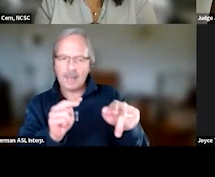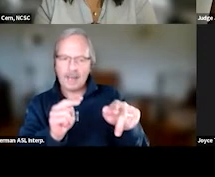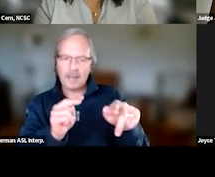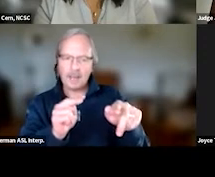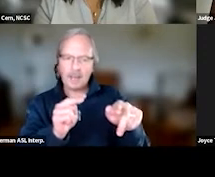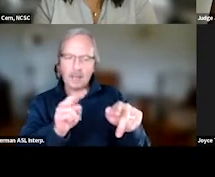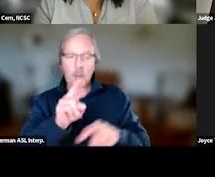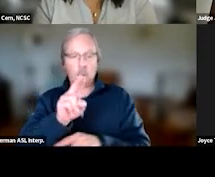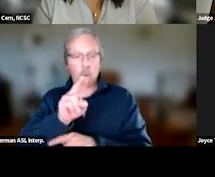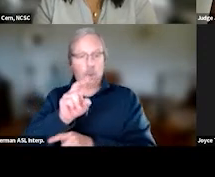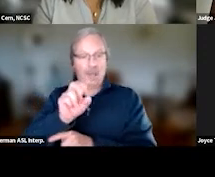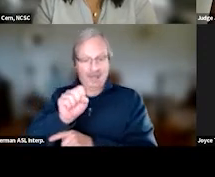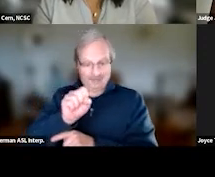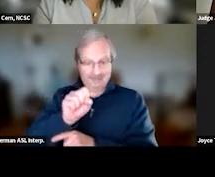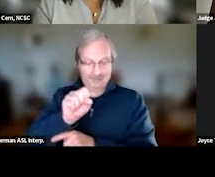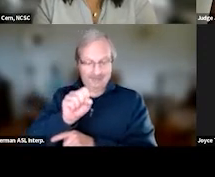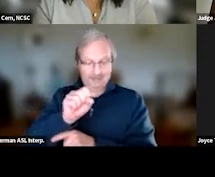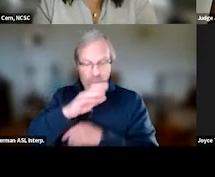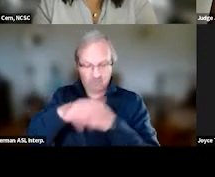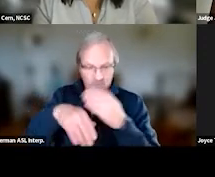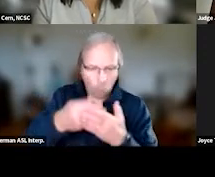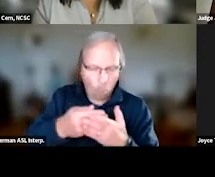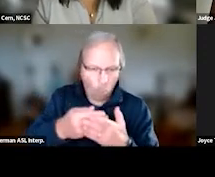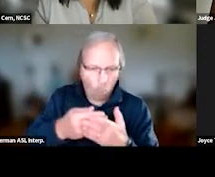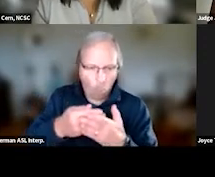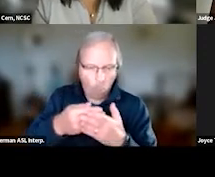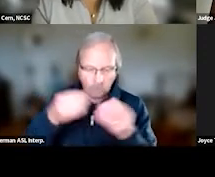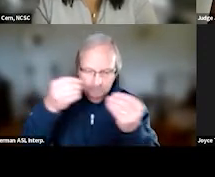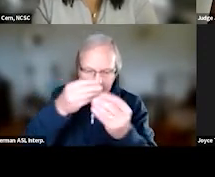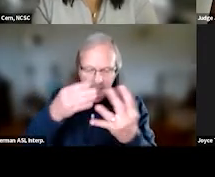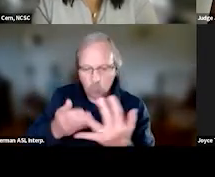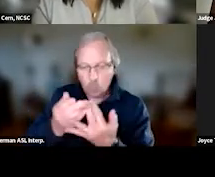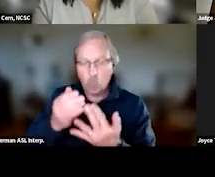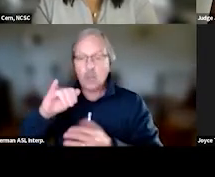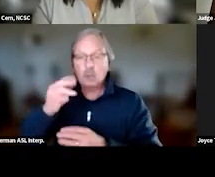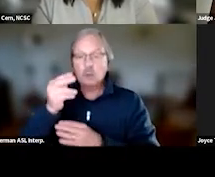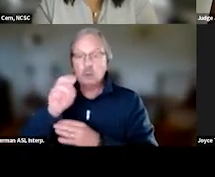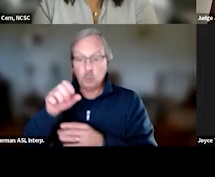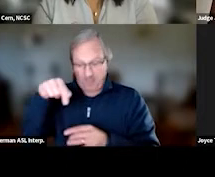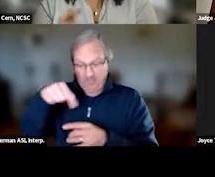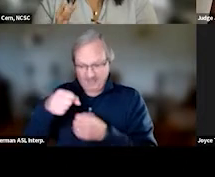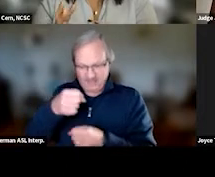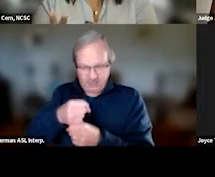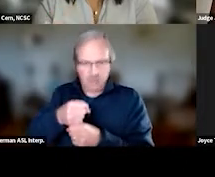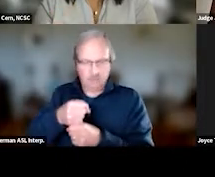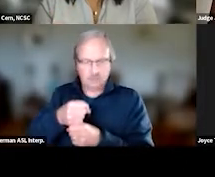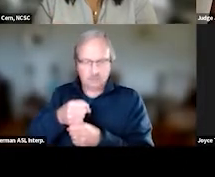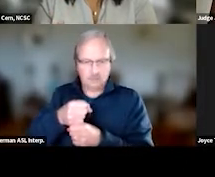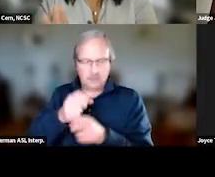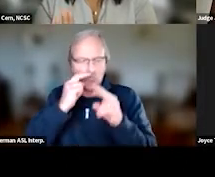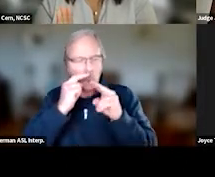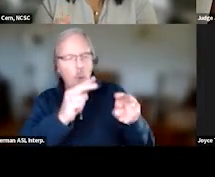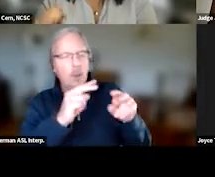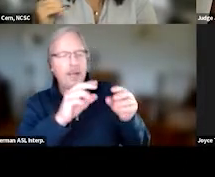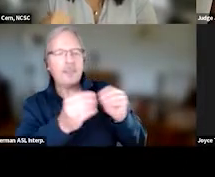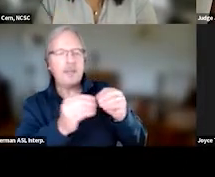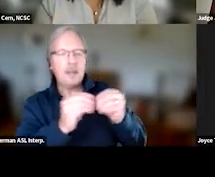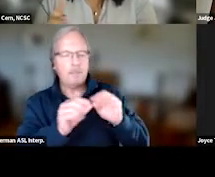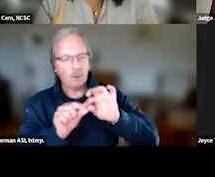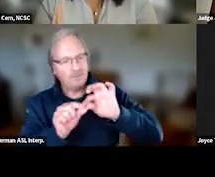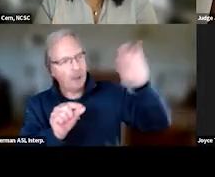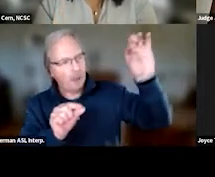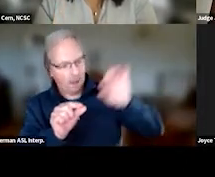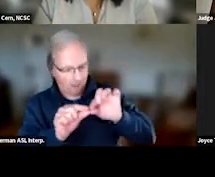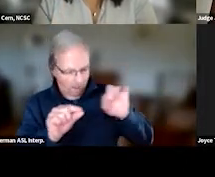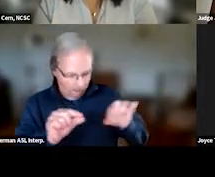as a whole with data that is through June of this year, and looking at the number of hubs. So you see